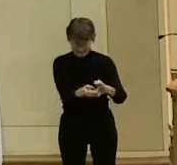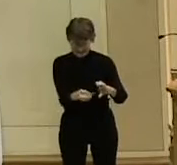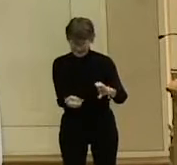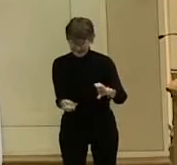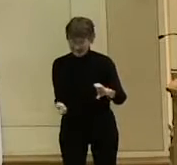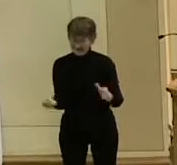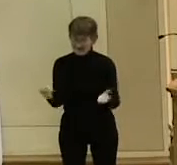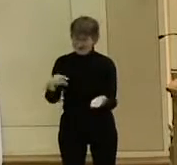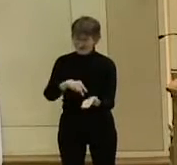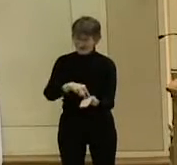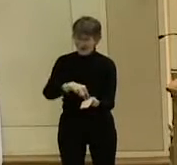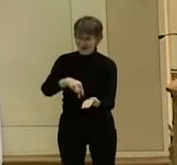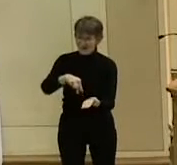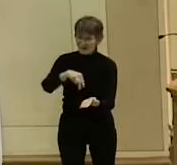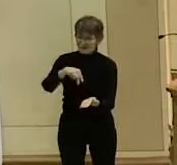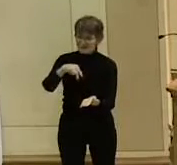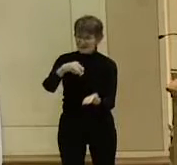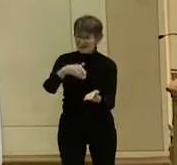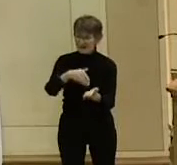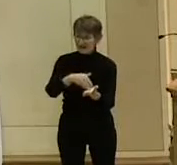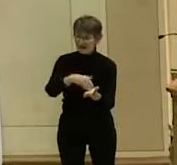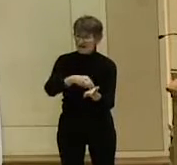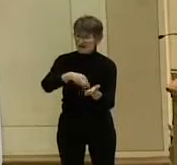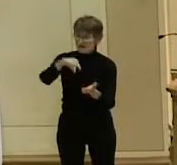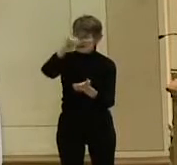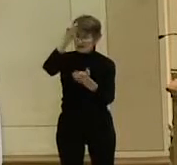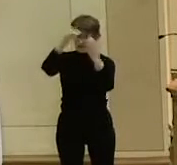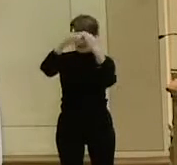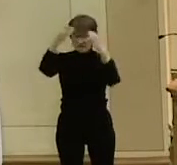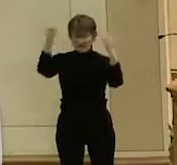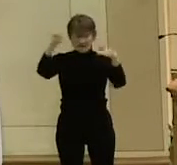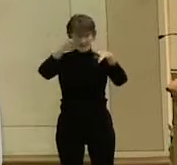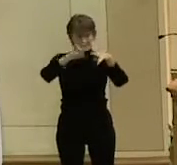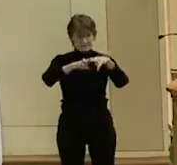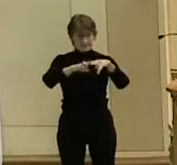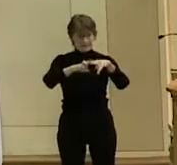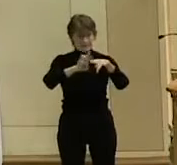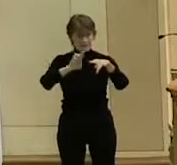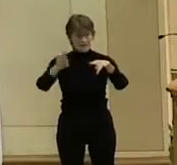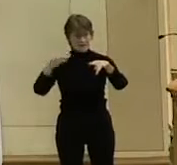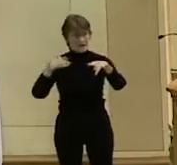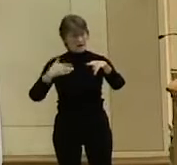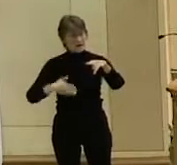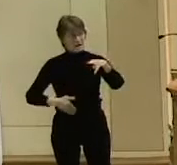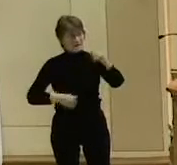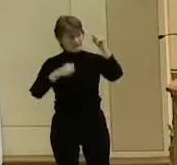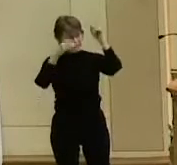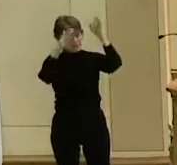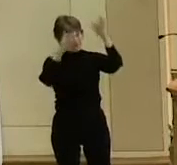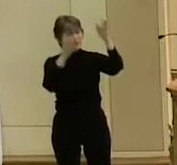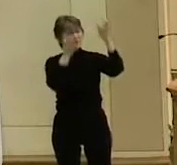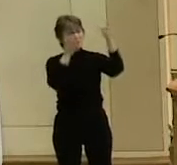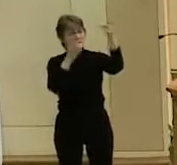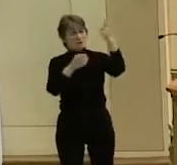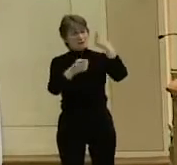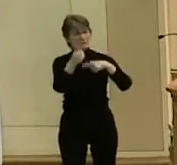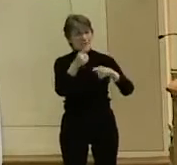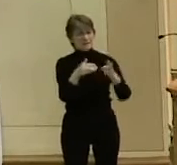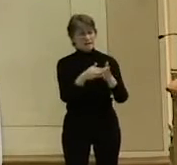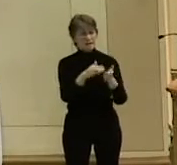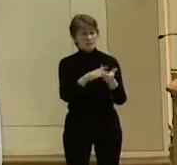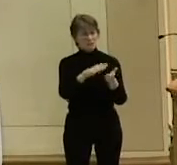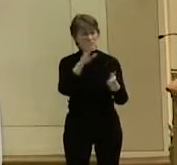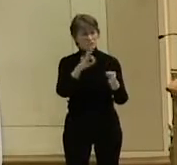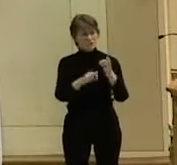in accordance with the Scriptures. He ascended into heaven and is seated at the right hand of the Father. He will come again